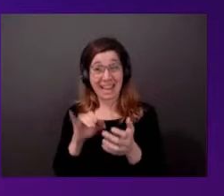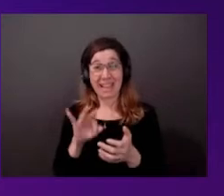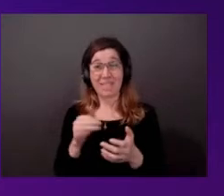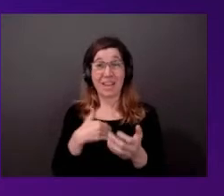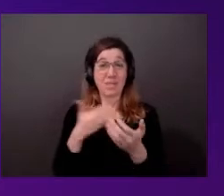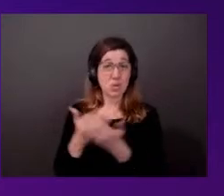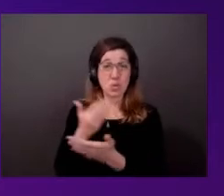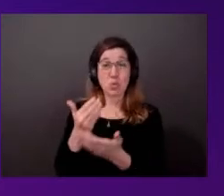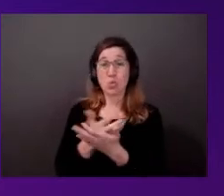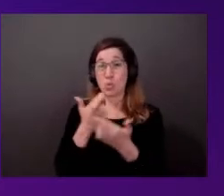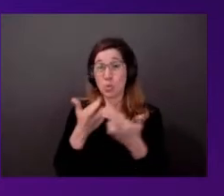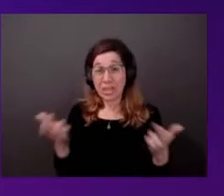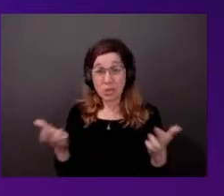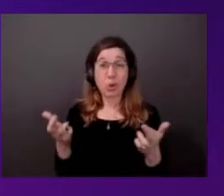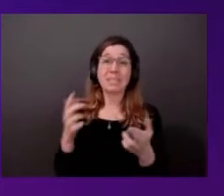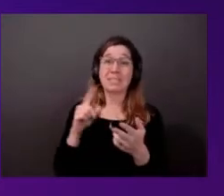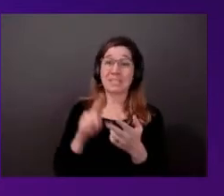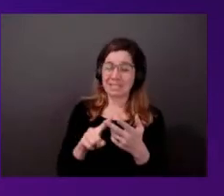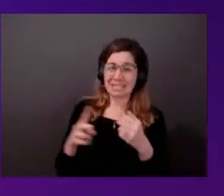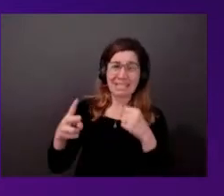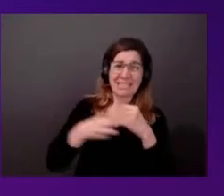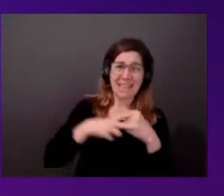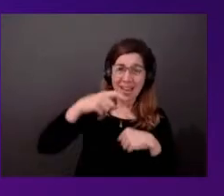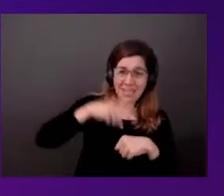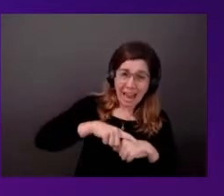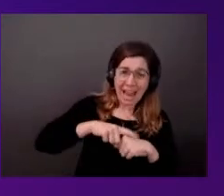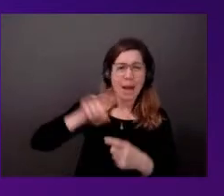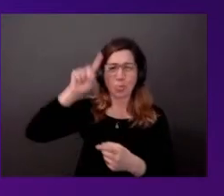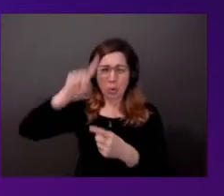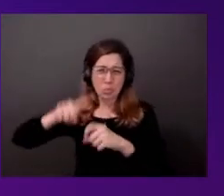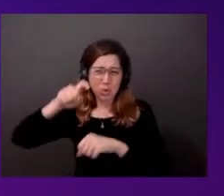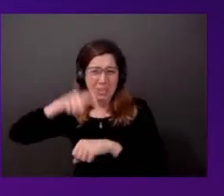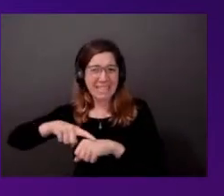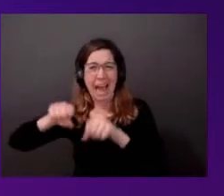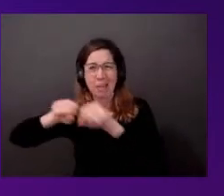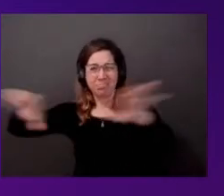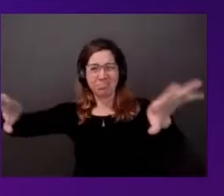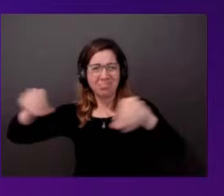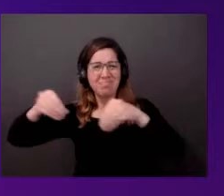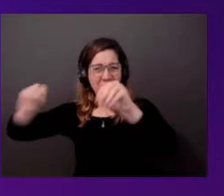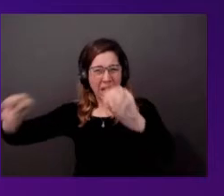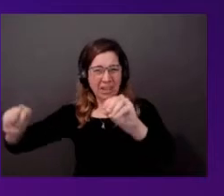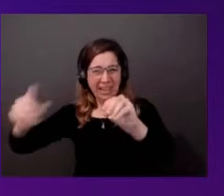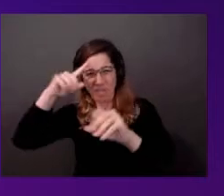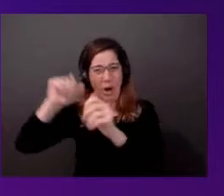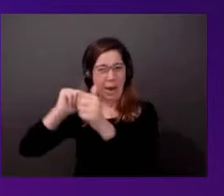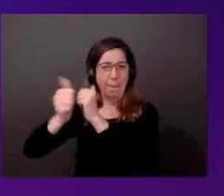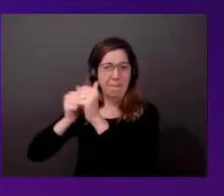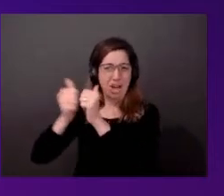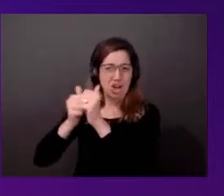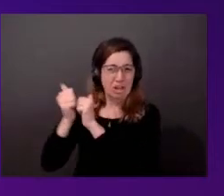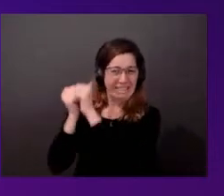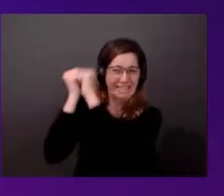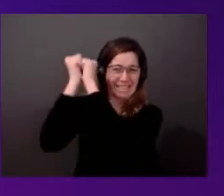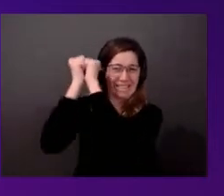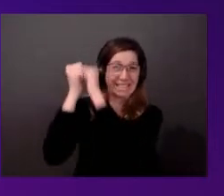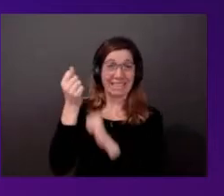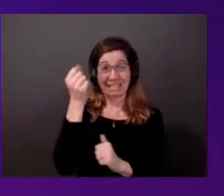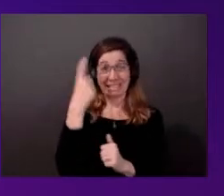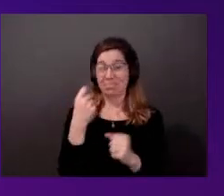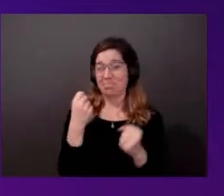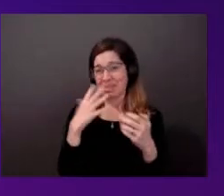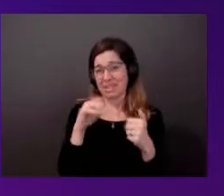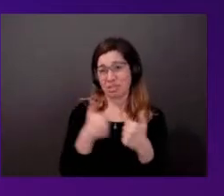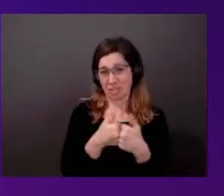and reduce time to market to stay competitive. But customers face several challenges in this process. Building IoT devices